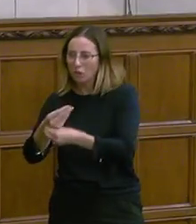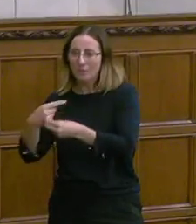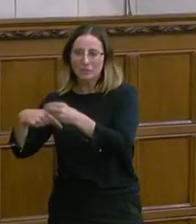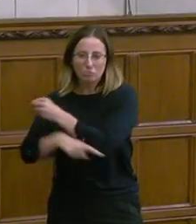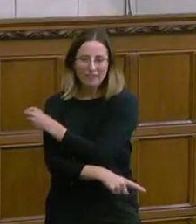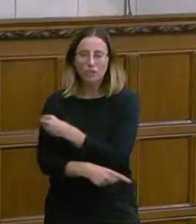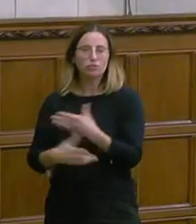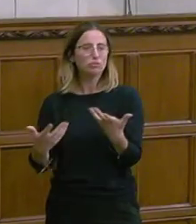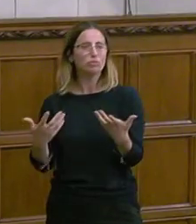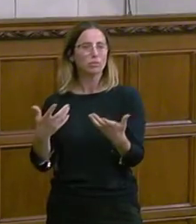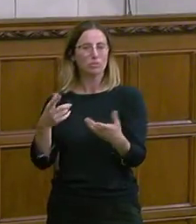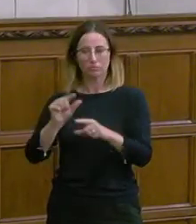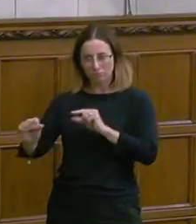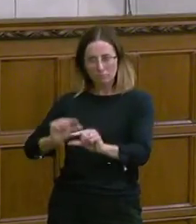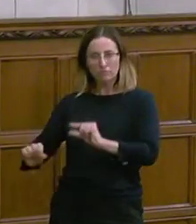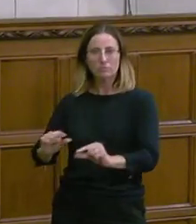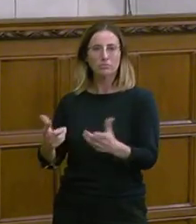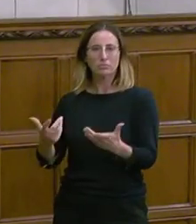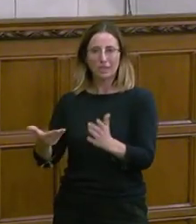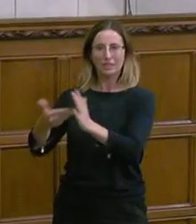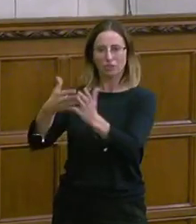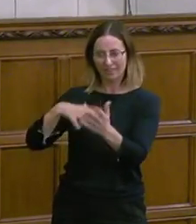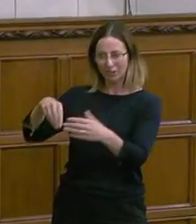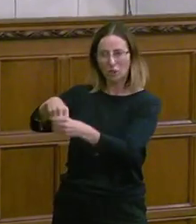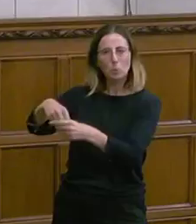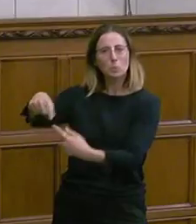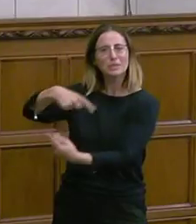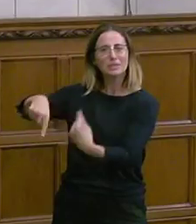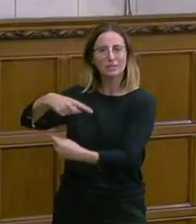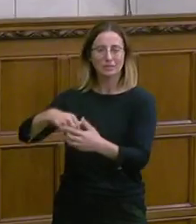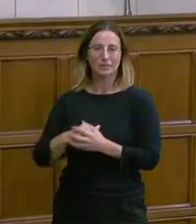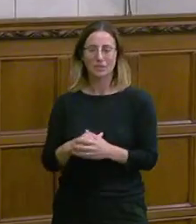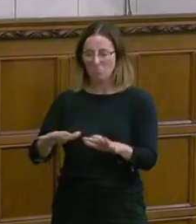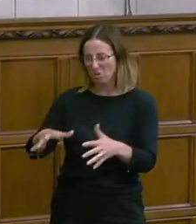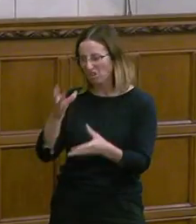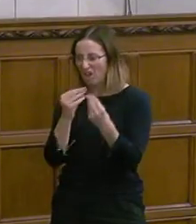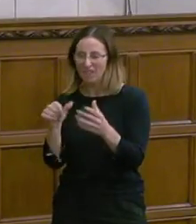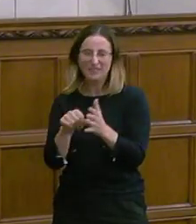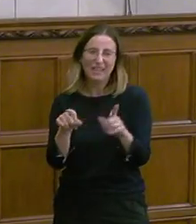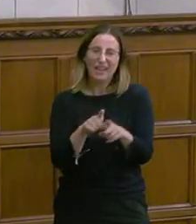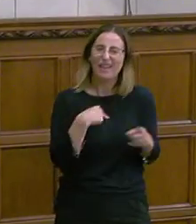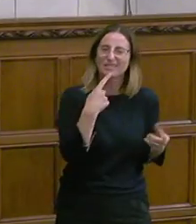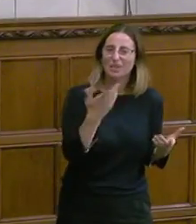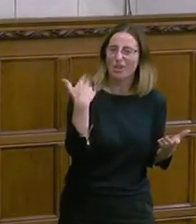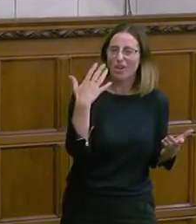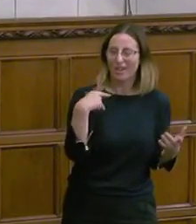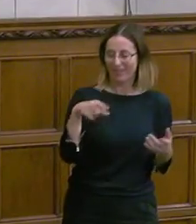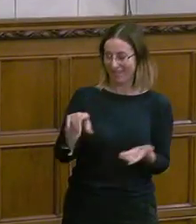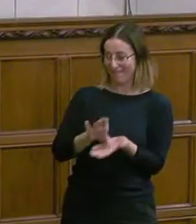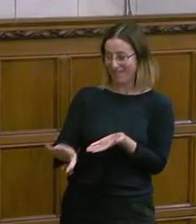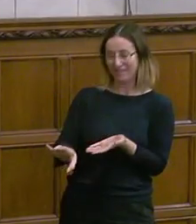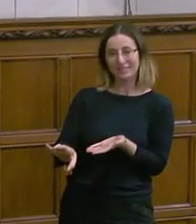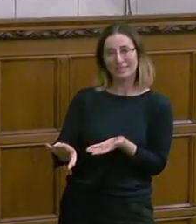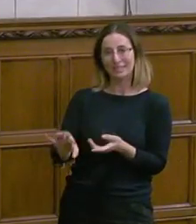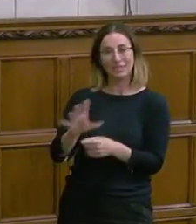deprivation, the IMD index, with additional needs, including moderate learning difficulties, as I mentioned earlier. That funding, as I said,